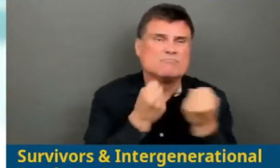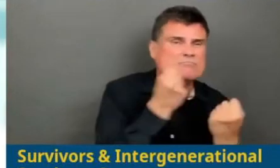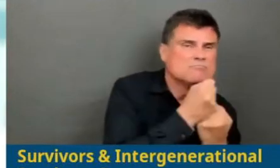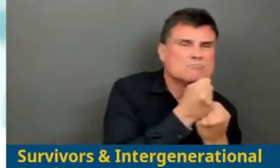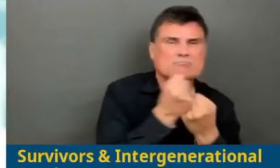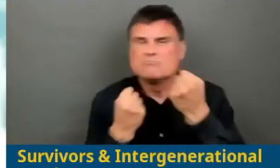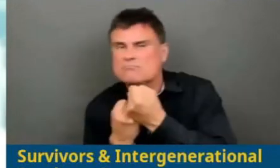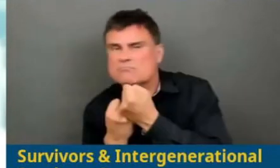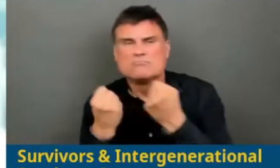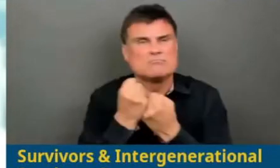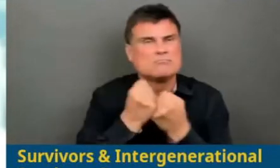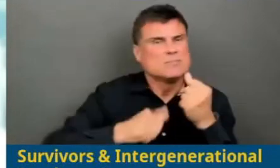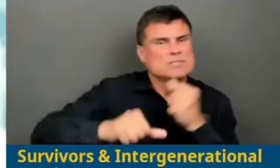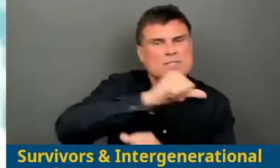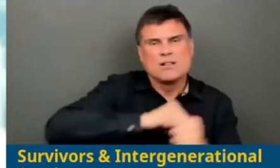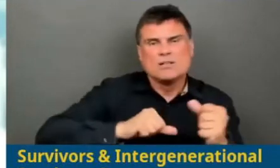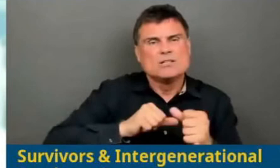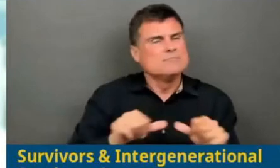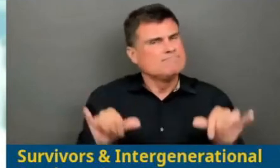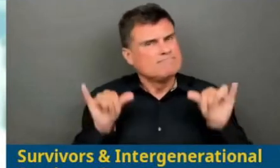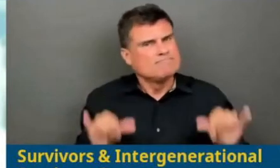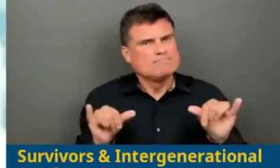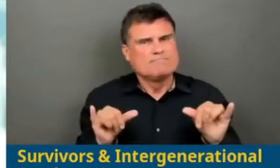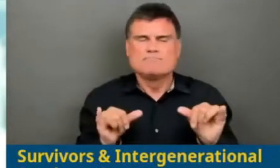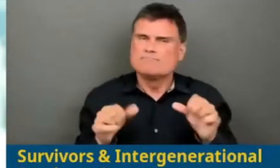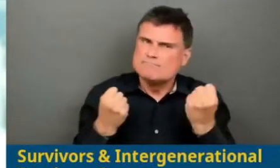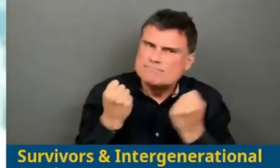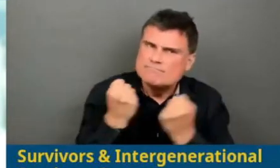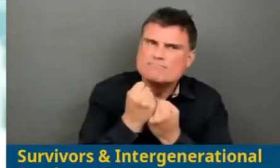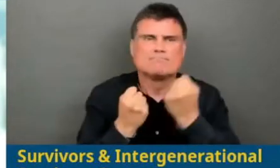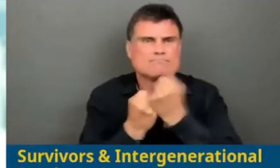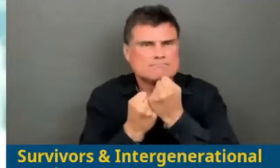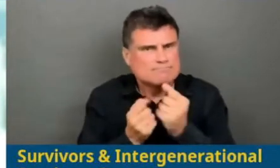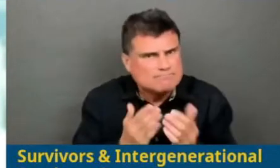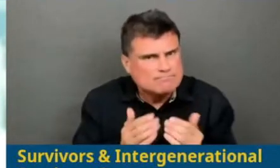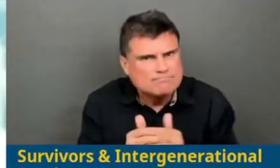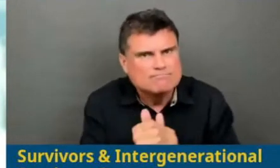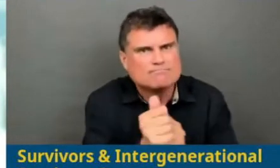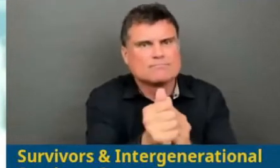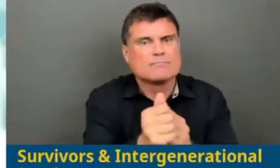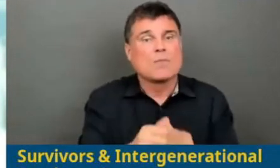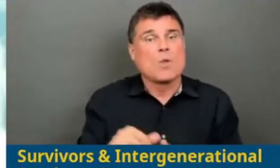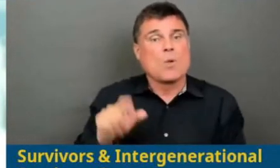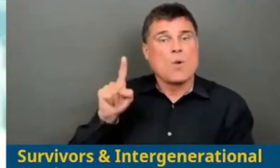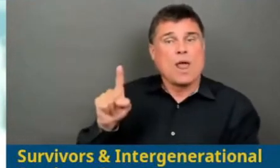need you to keep holding on. You can call